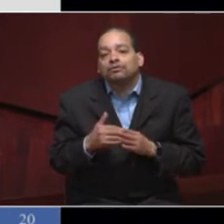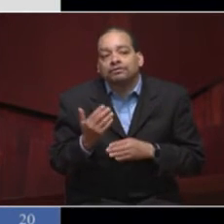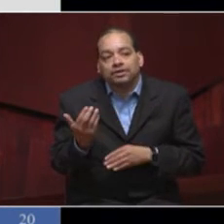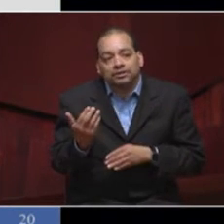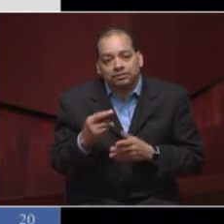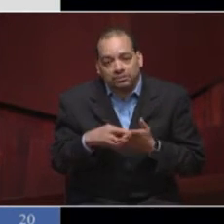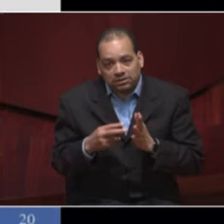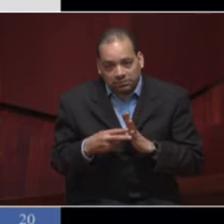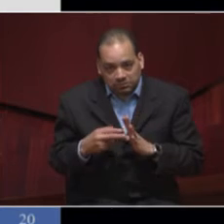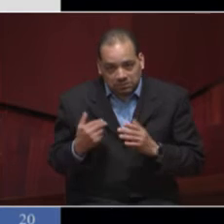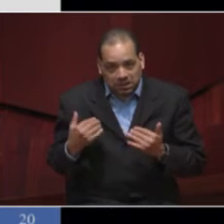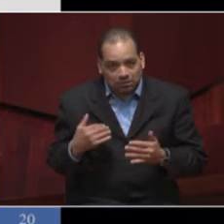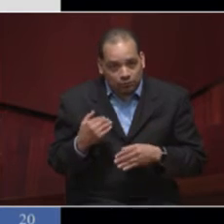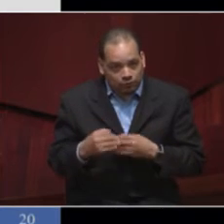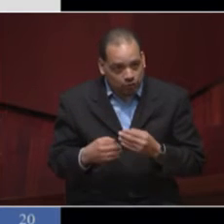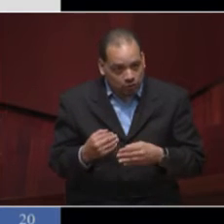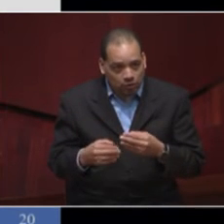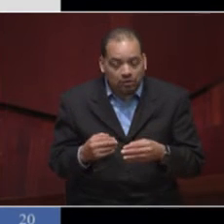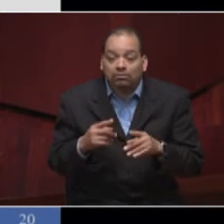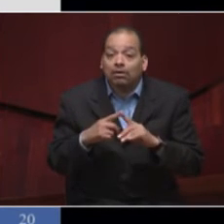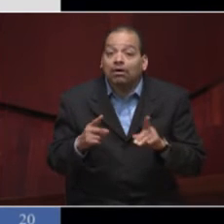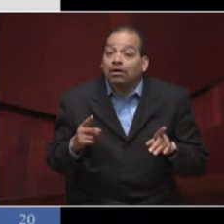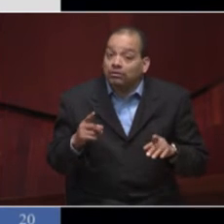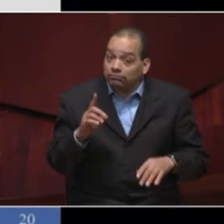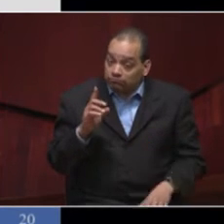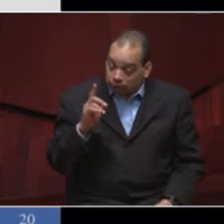things are moving along quite well there. However,